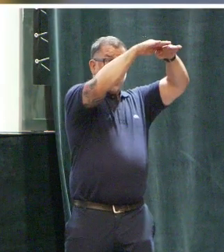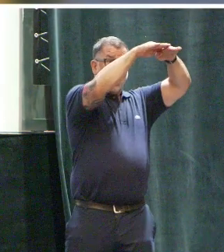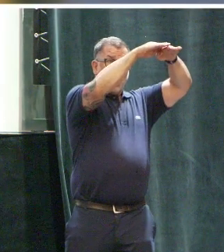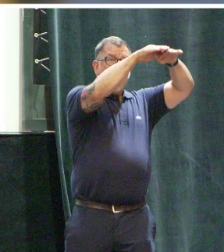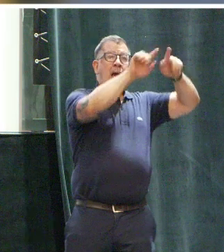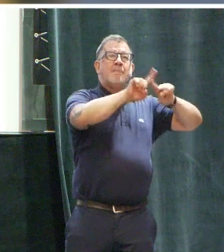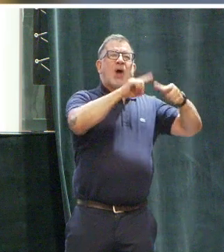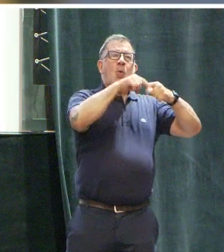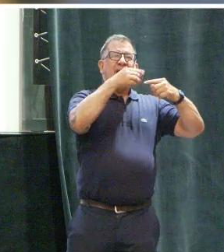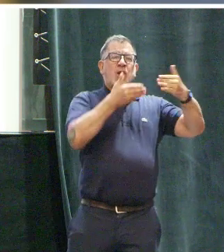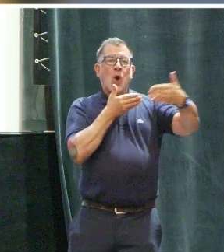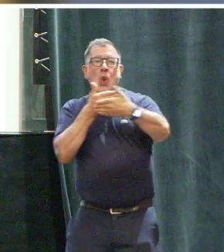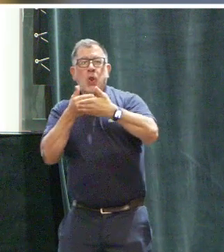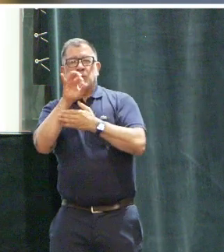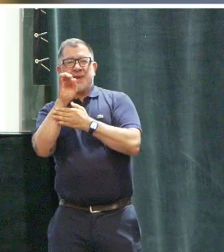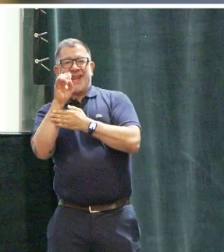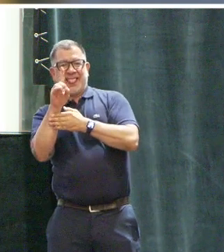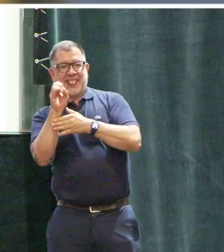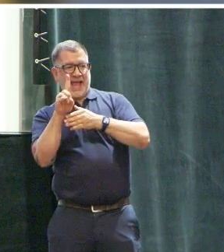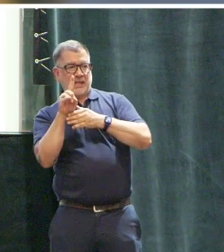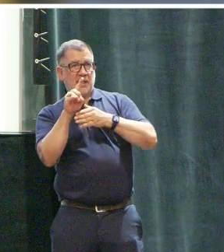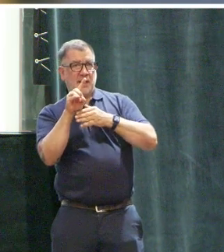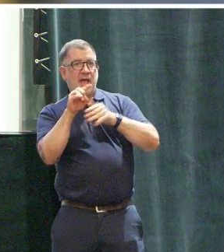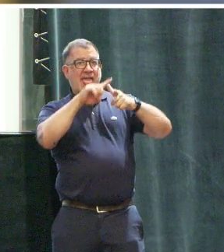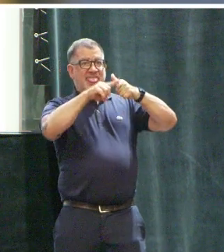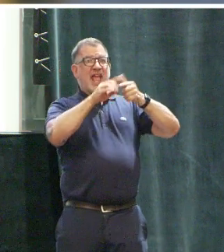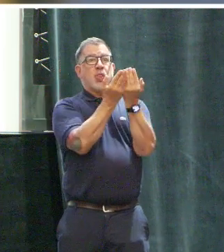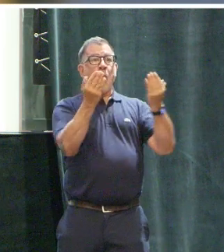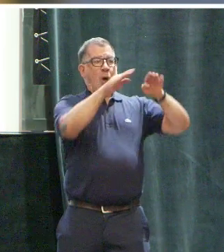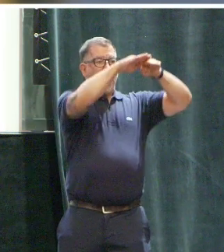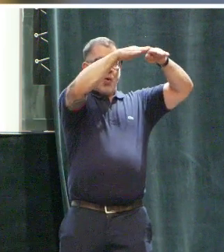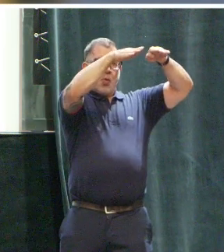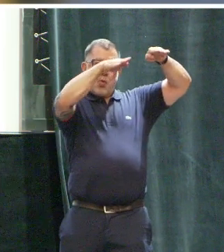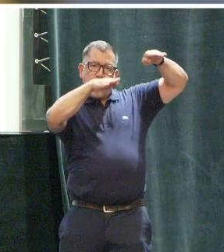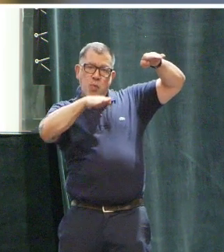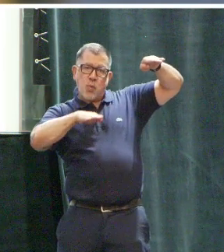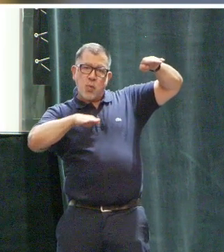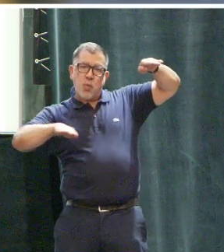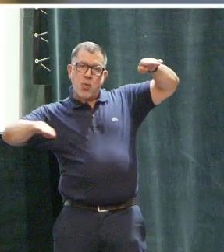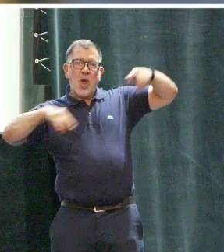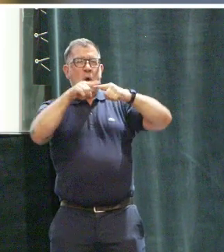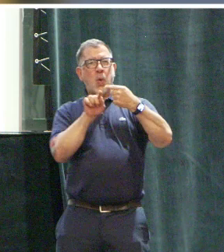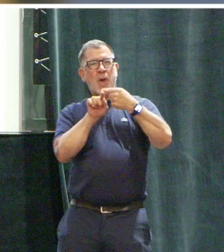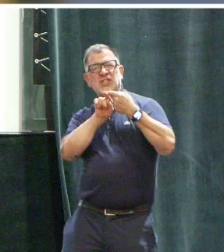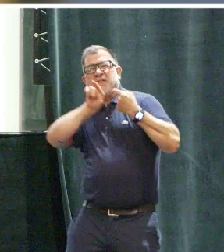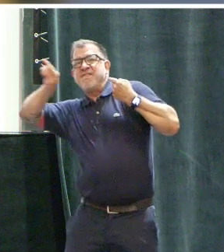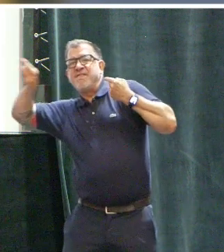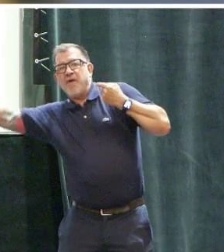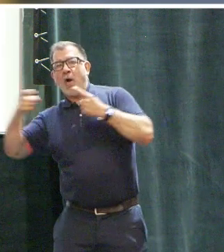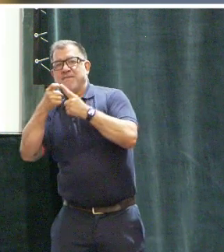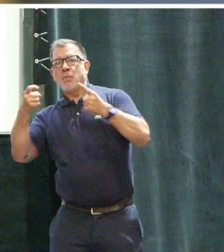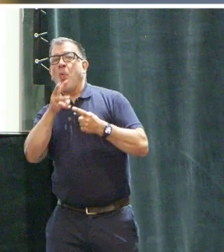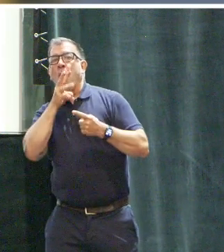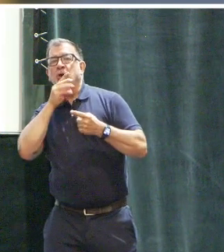further inland toward Third Place, we can lower the elevation of the wall because we are farther away from the water and subject to less